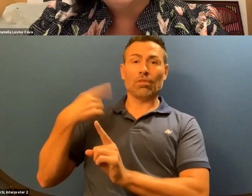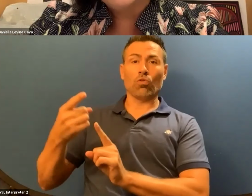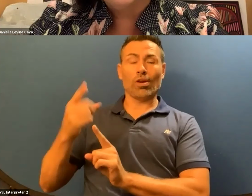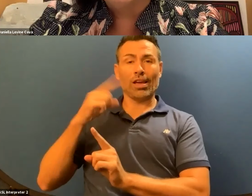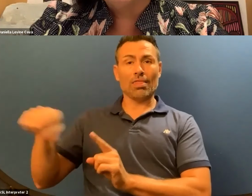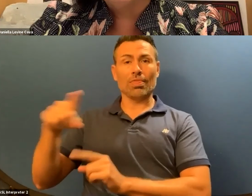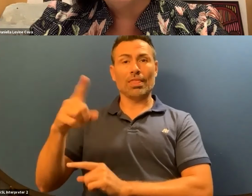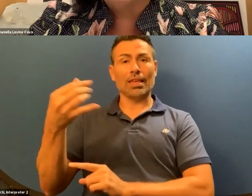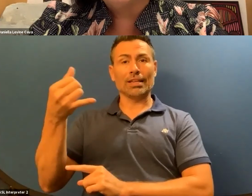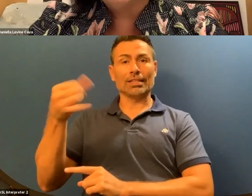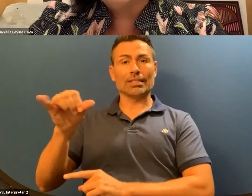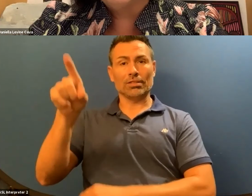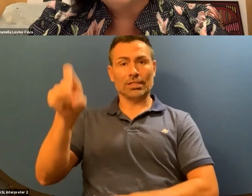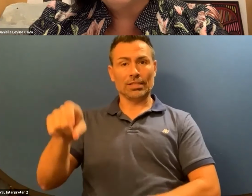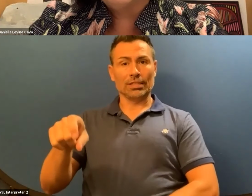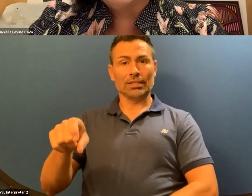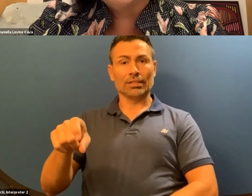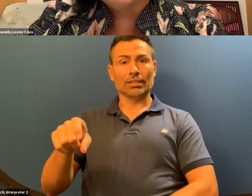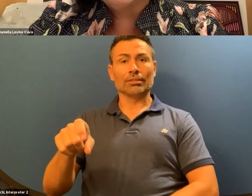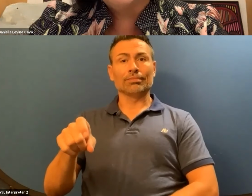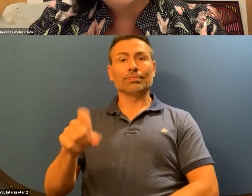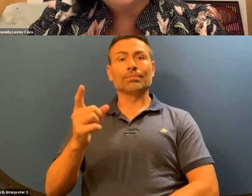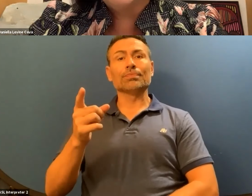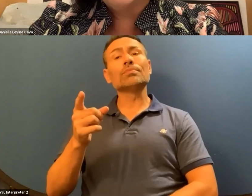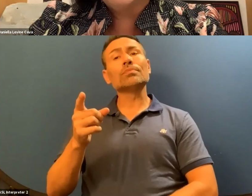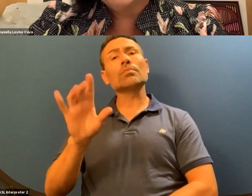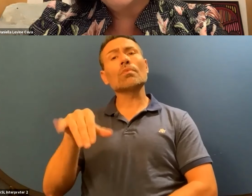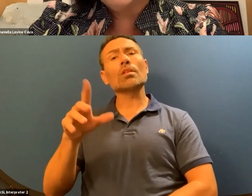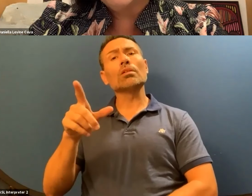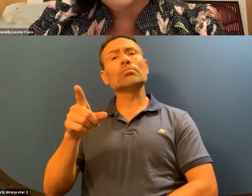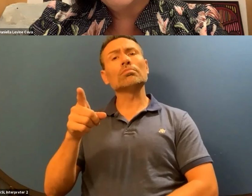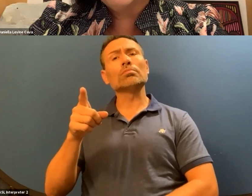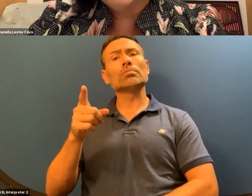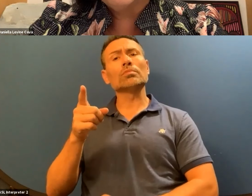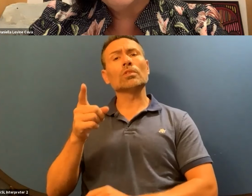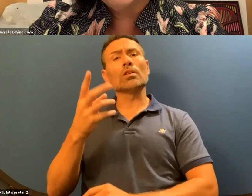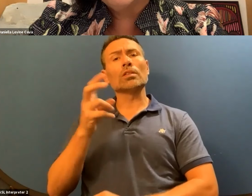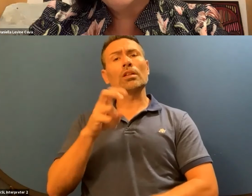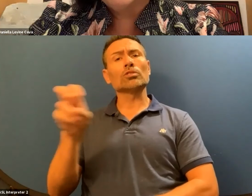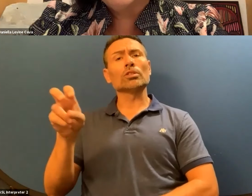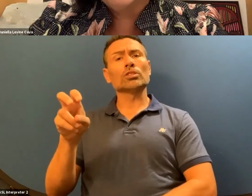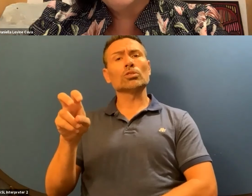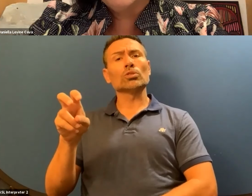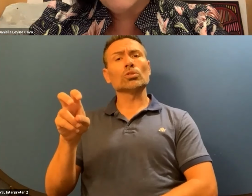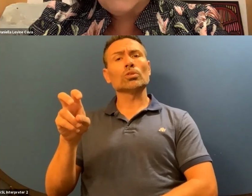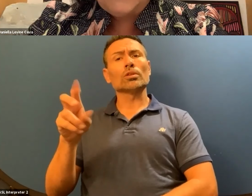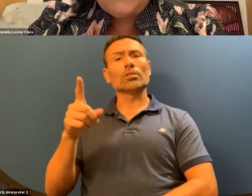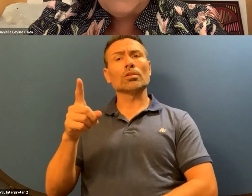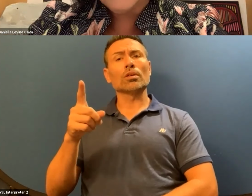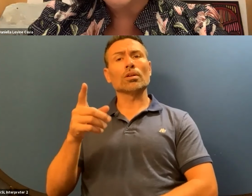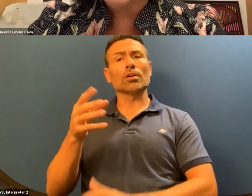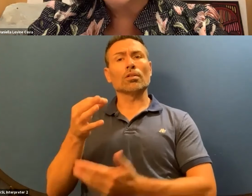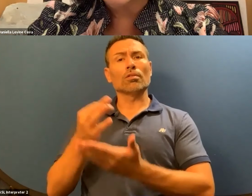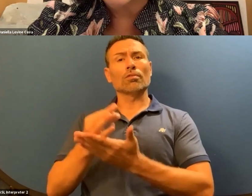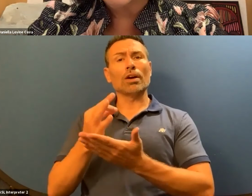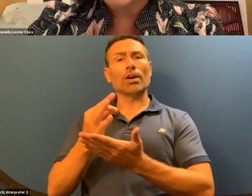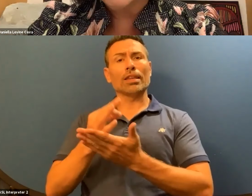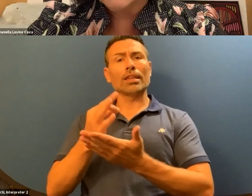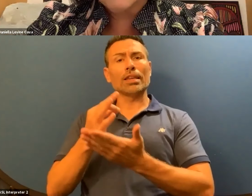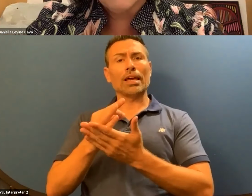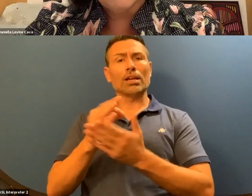Okay. And speaking of that and the government help, let's transition into financial resilience. And